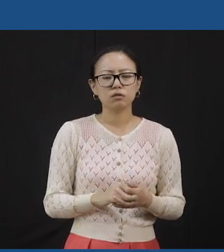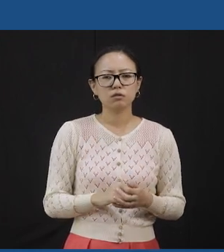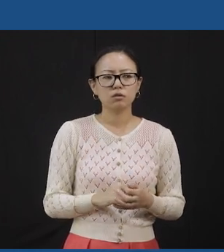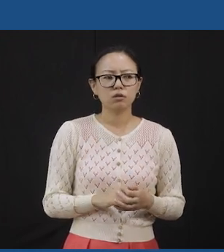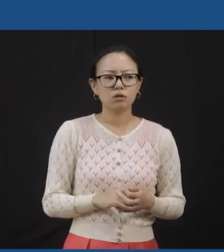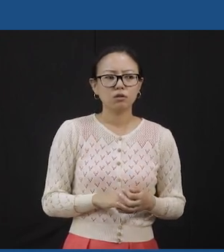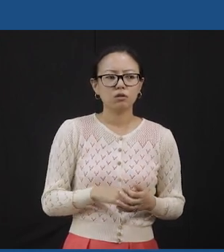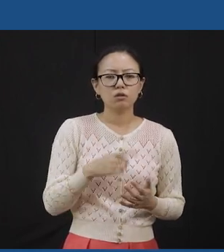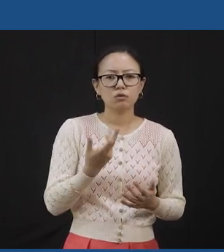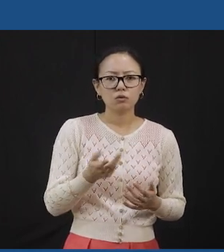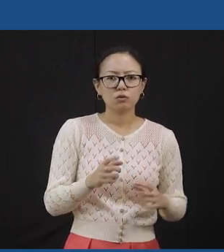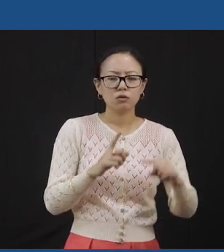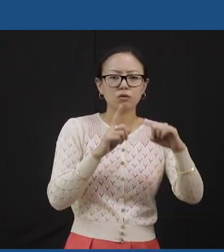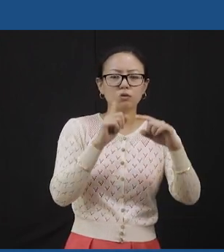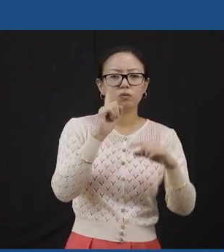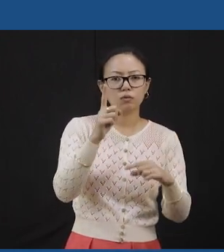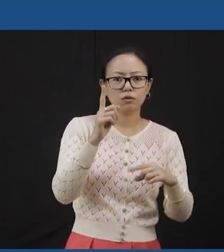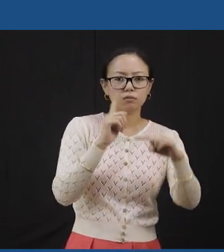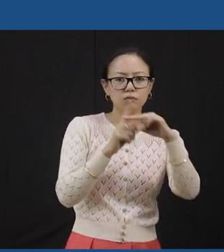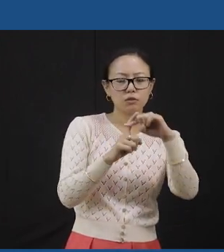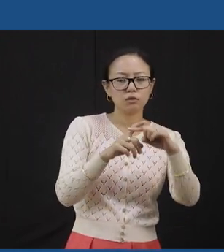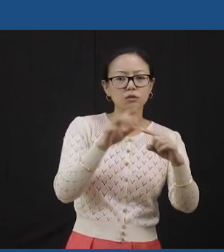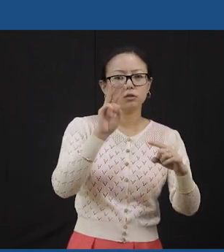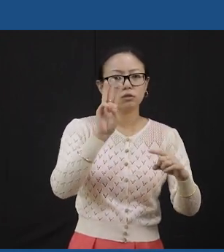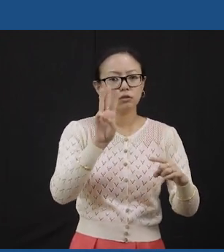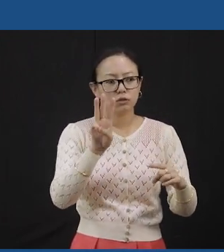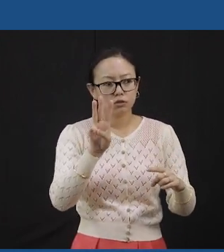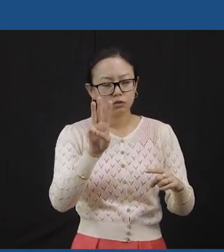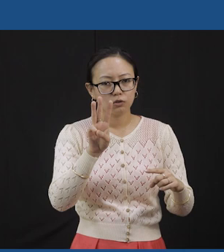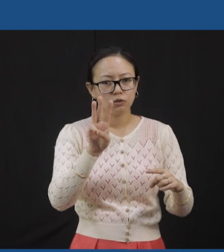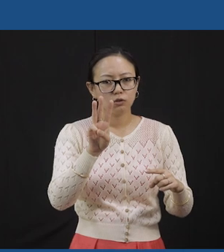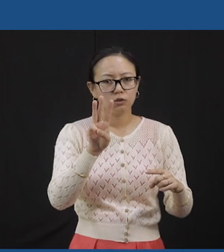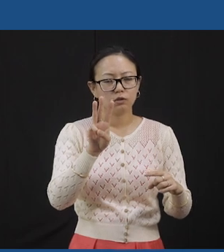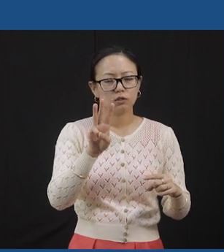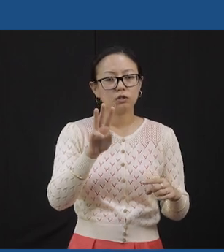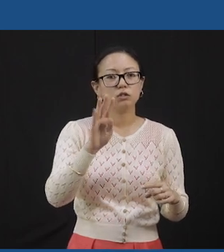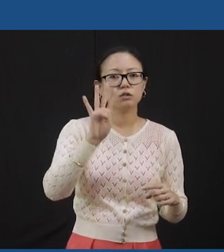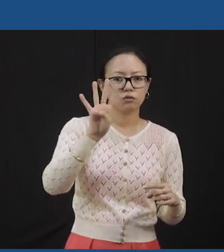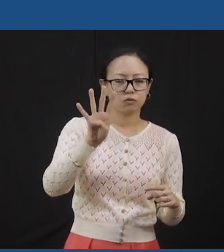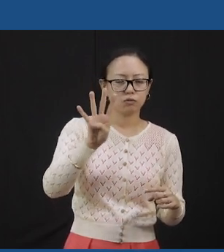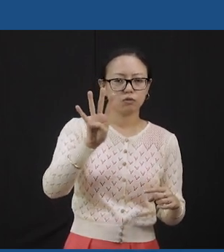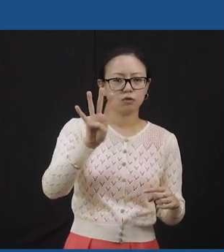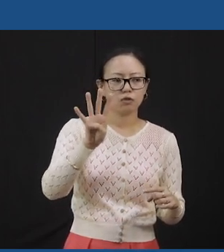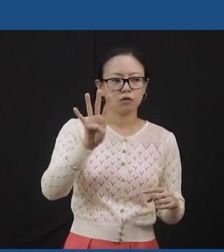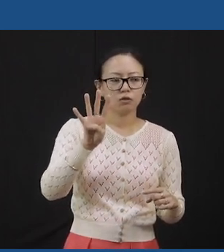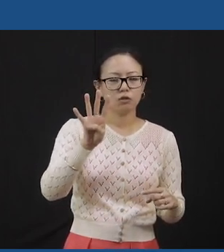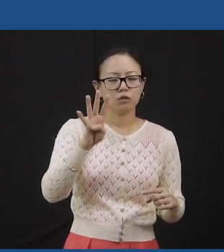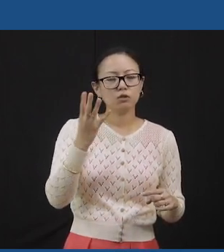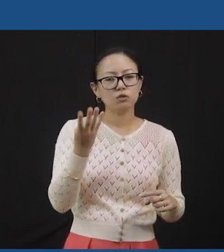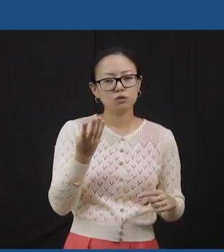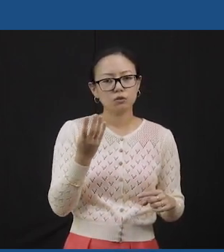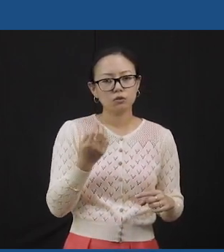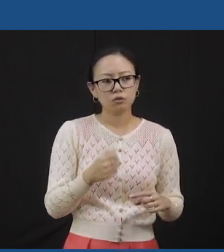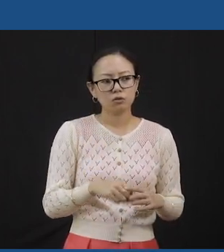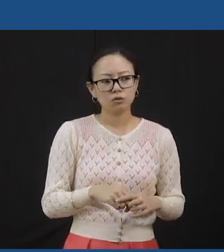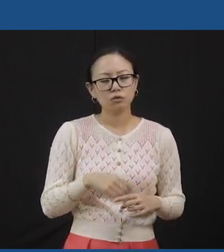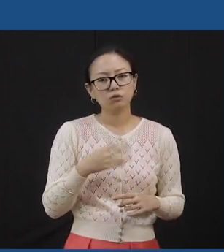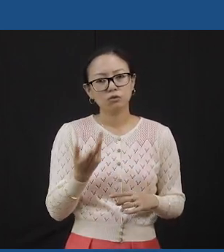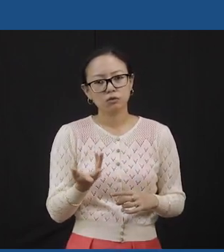it? 4 plus 2 is 6. Or you can also subtract